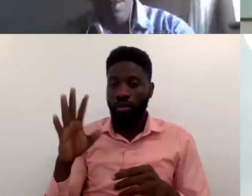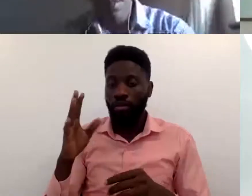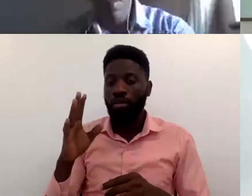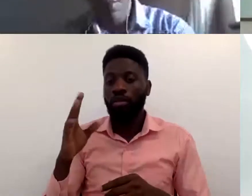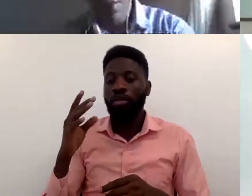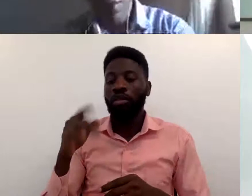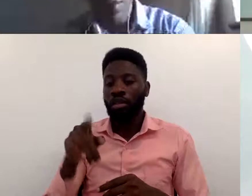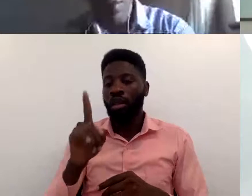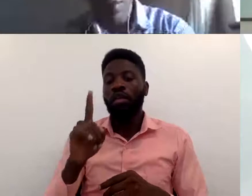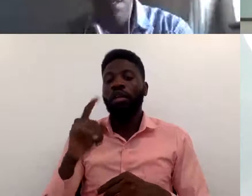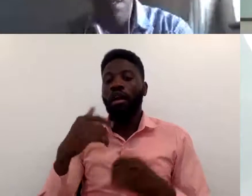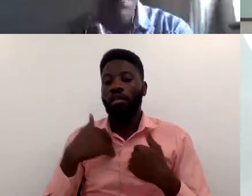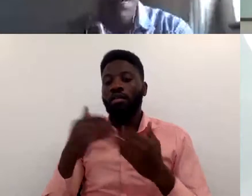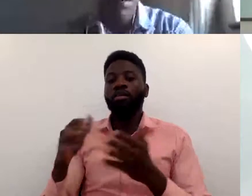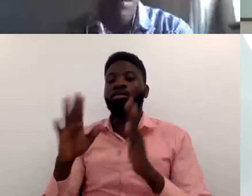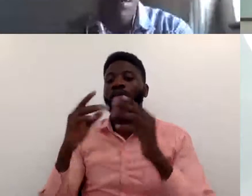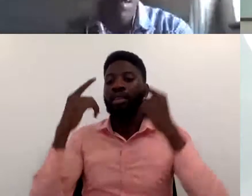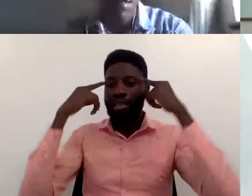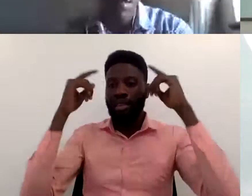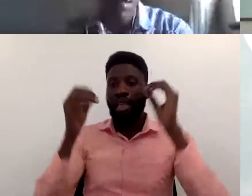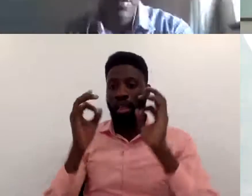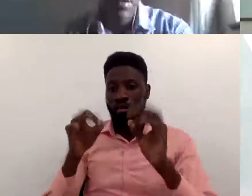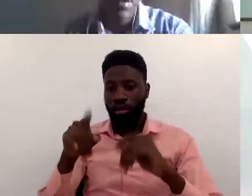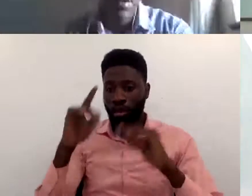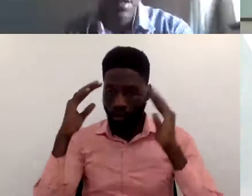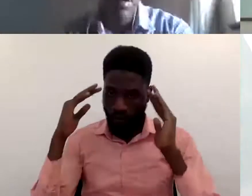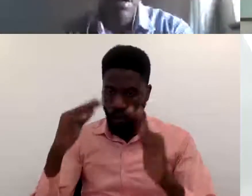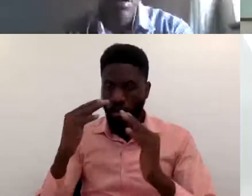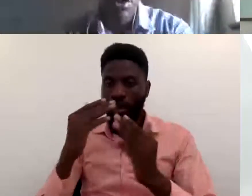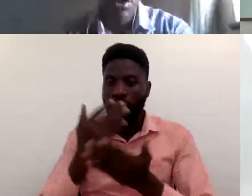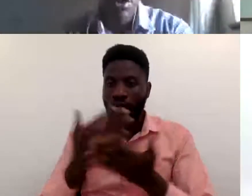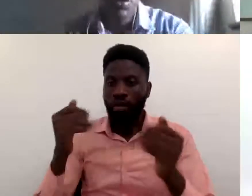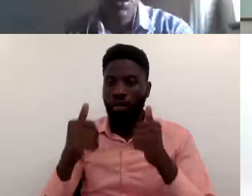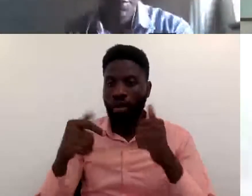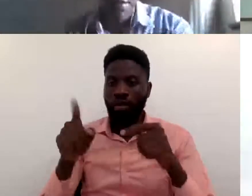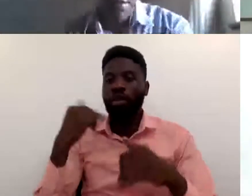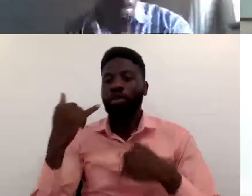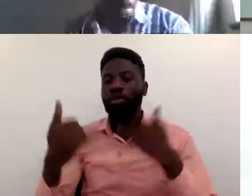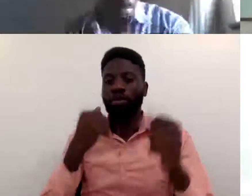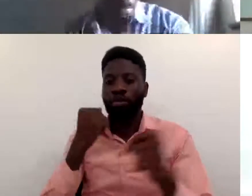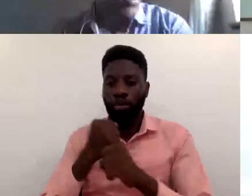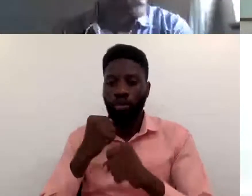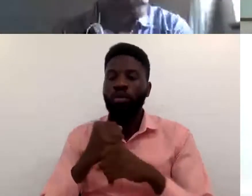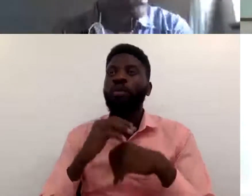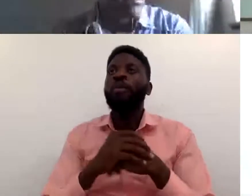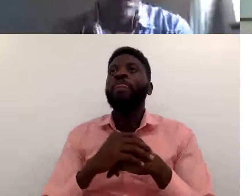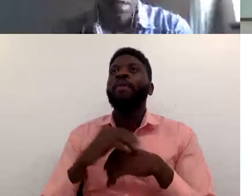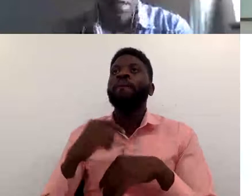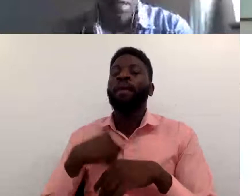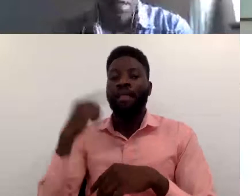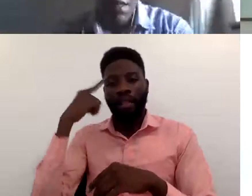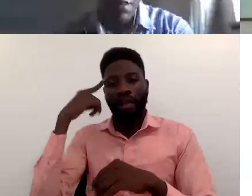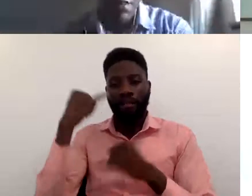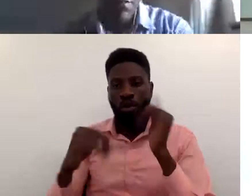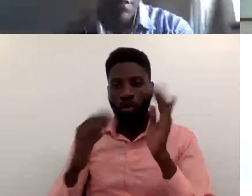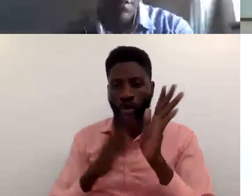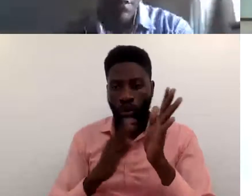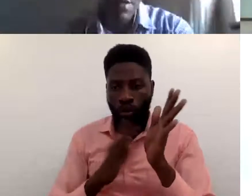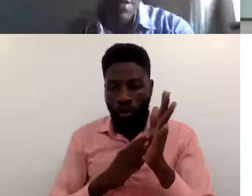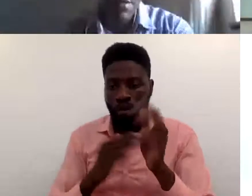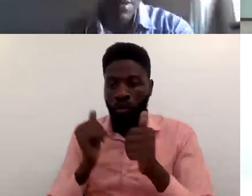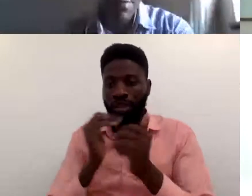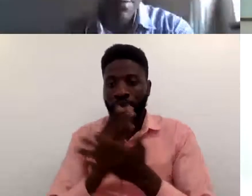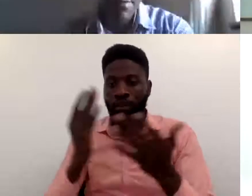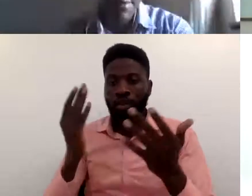stand a better chance of succeeding if you focus on things that you enjoy doing. And I think my last comment, which is something